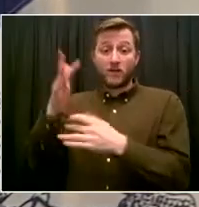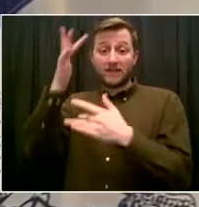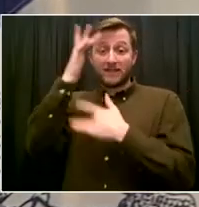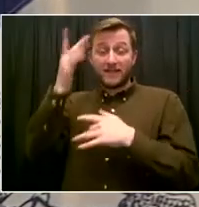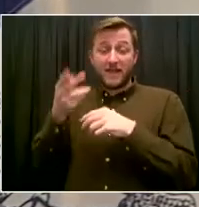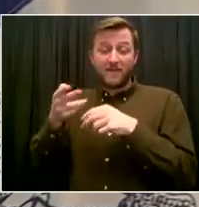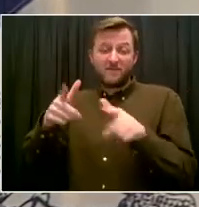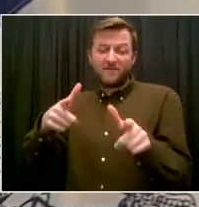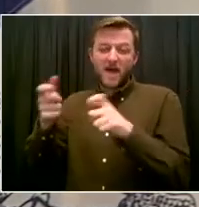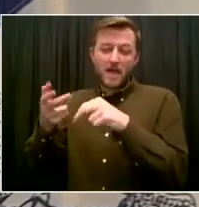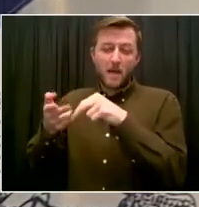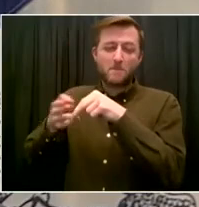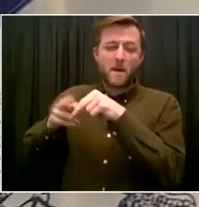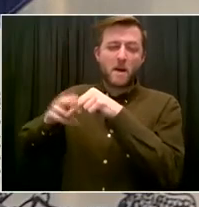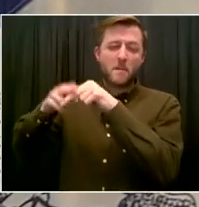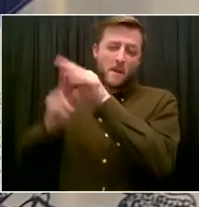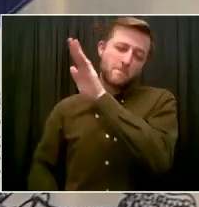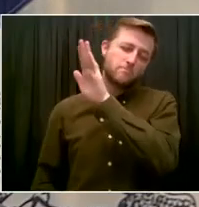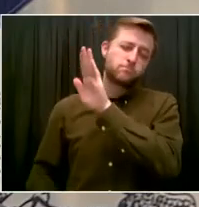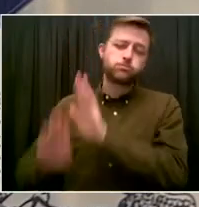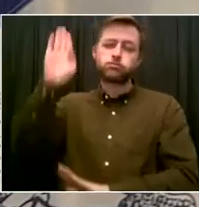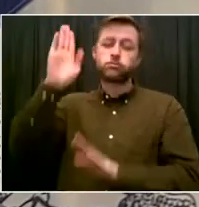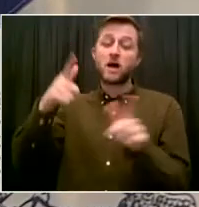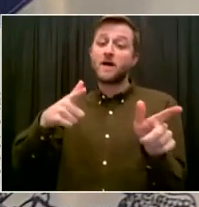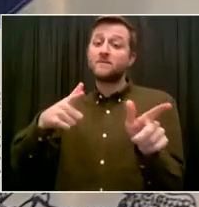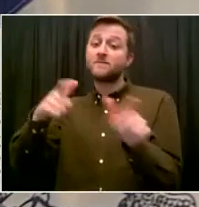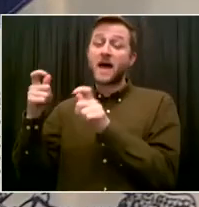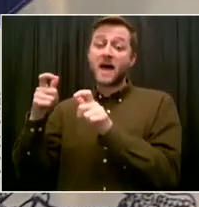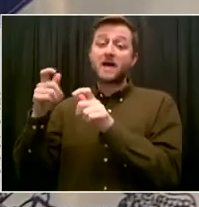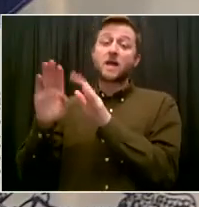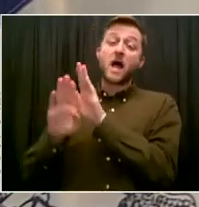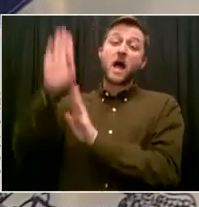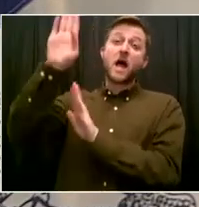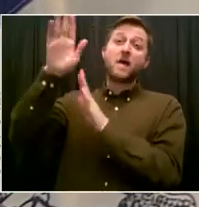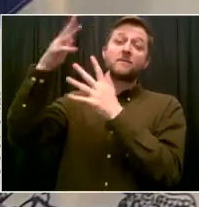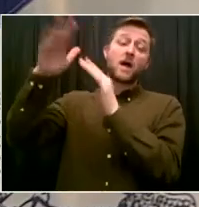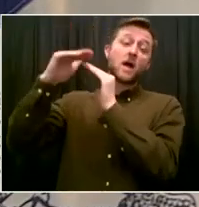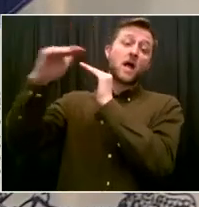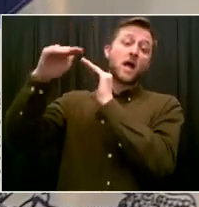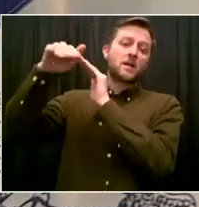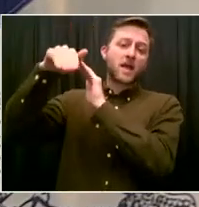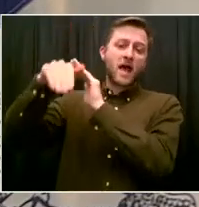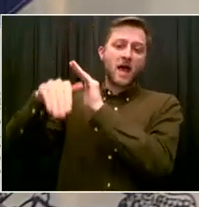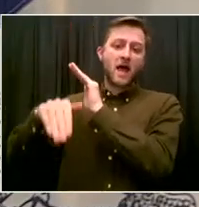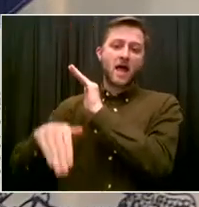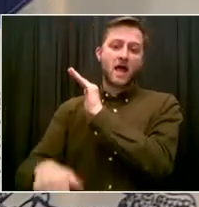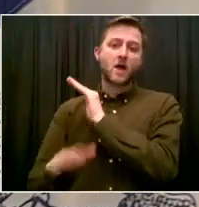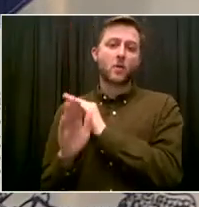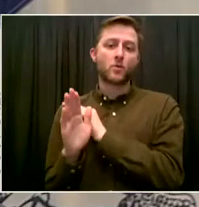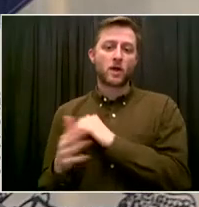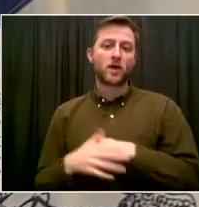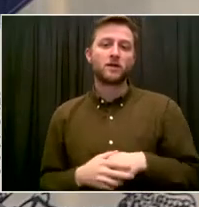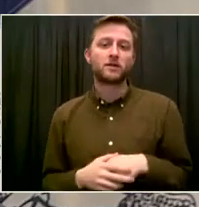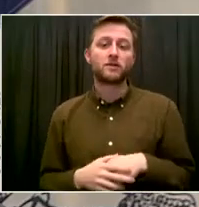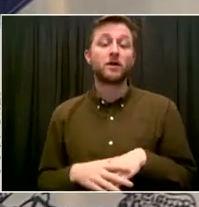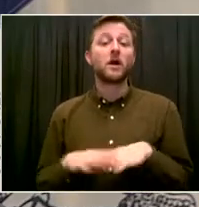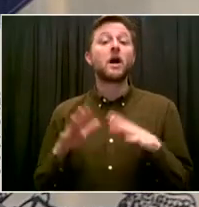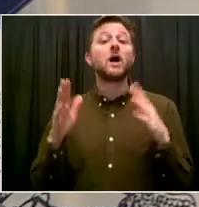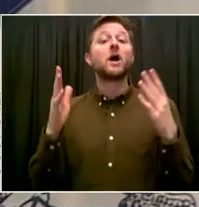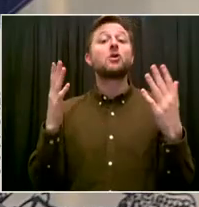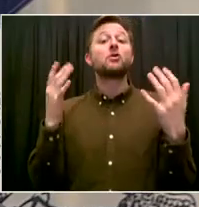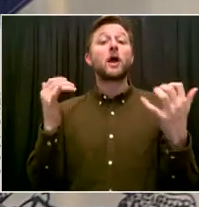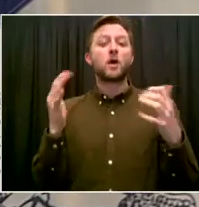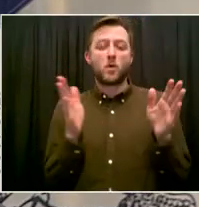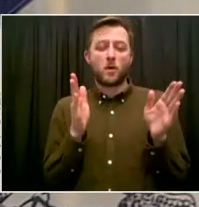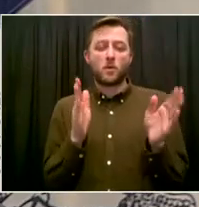down again. That's based on what we've seen in other parts of the world. We are preparing for that kind of very fast scenario. And